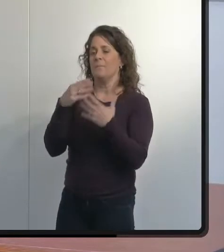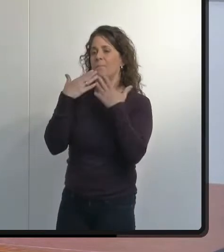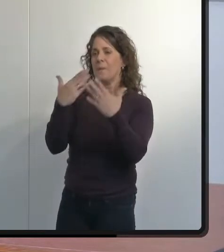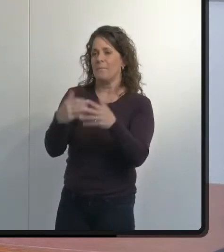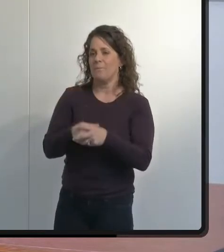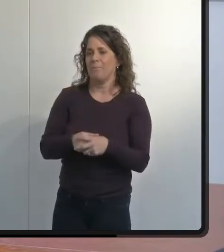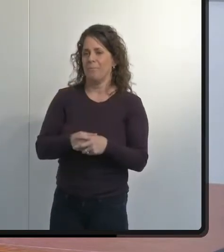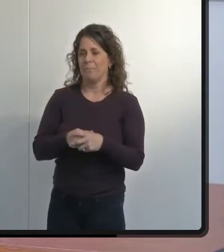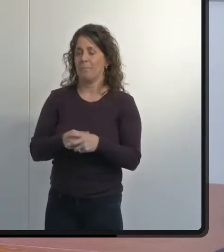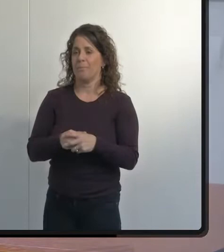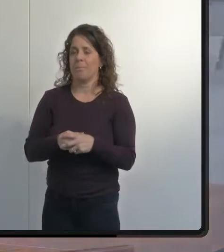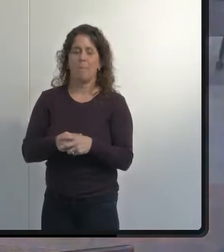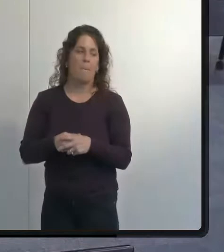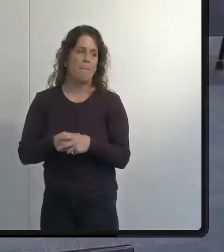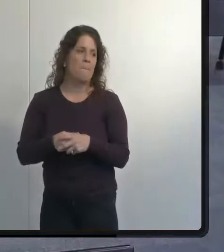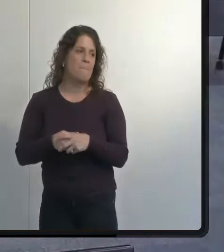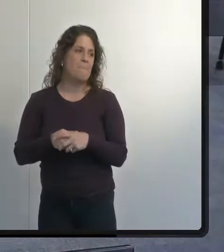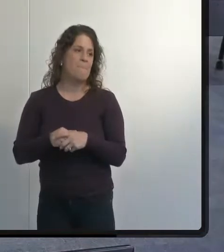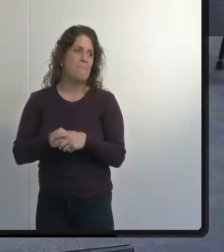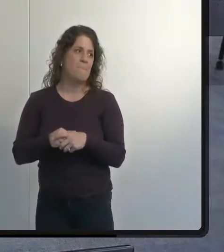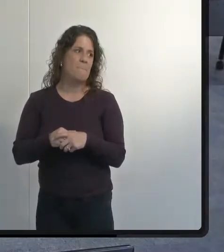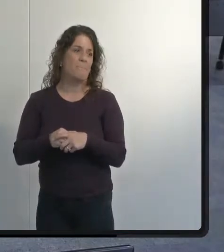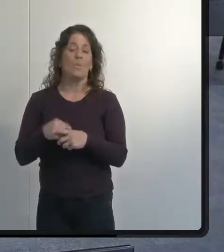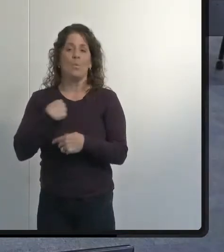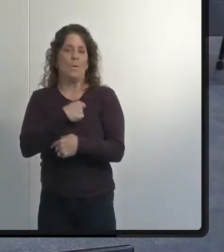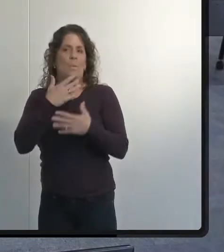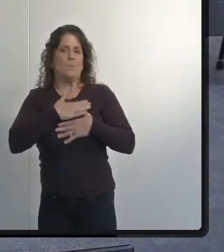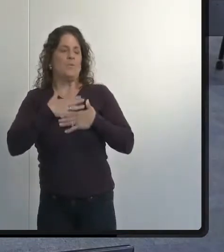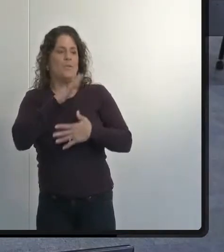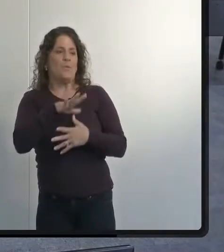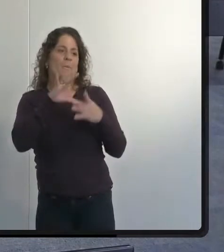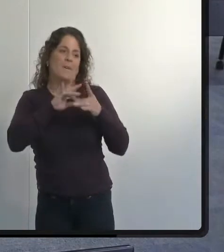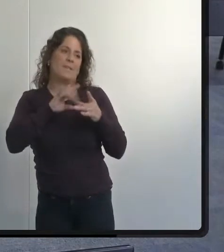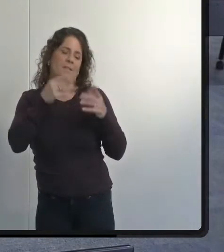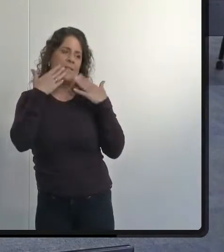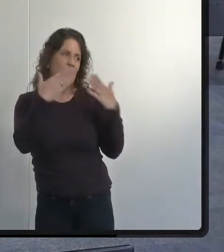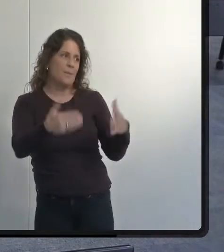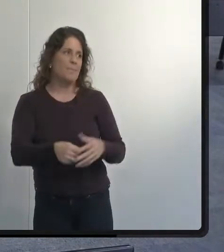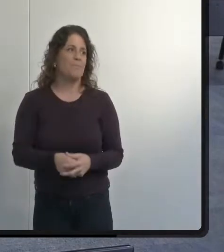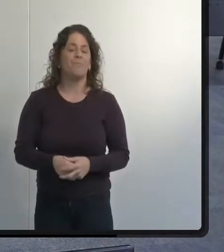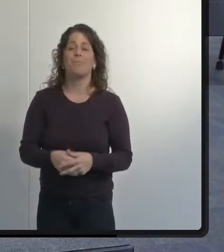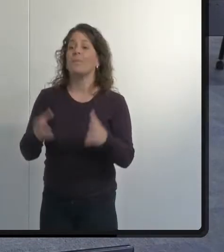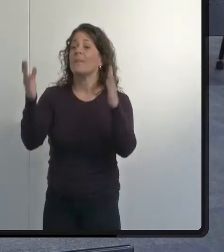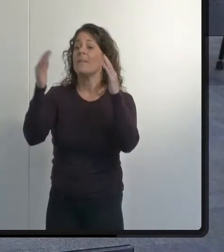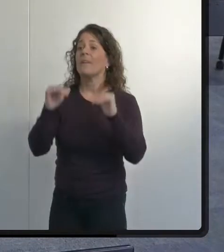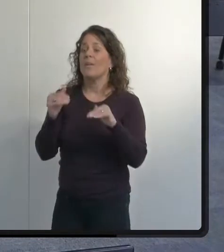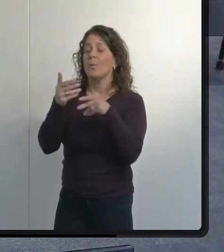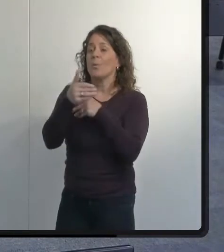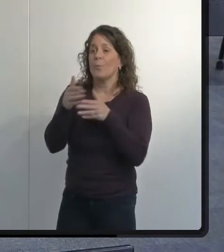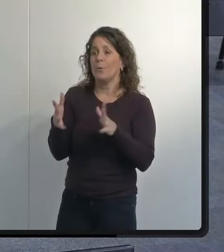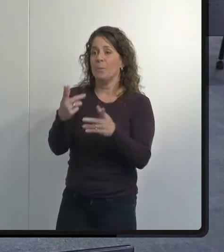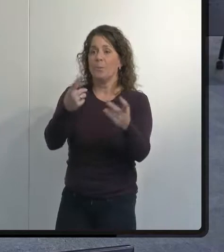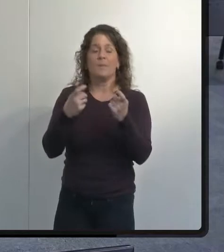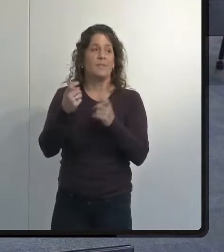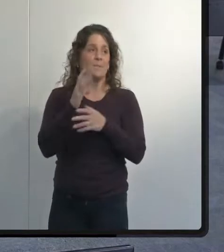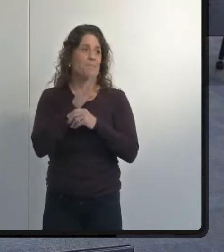sbccwt.org. Thank you. Thank you, Suzanne. Always appreciate your messages. We'll now go to questions from the room. Mr.